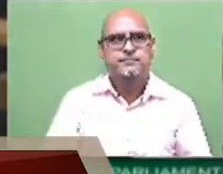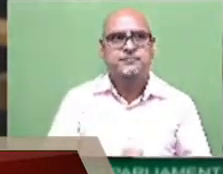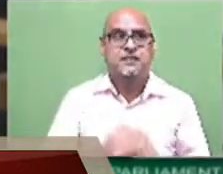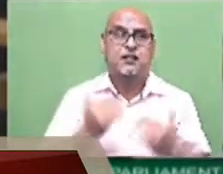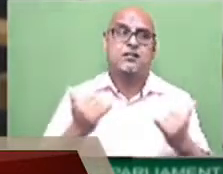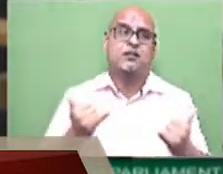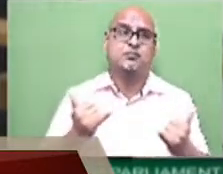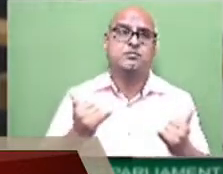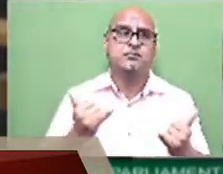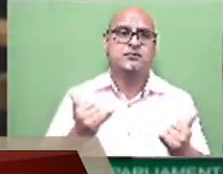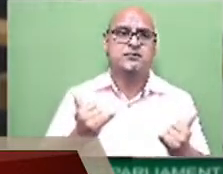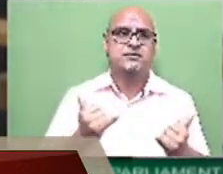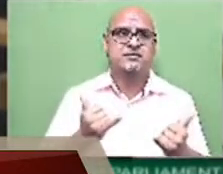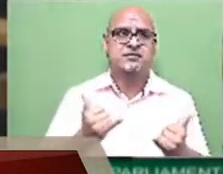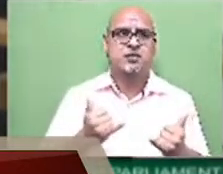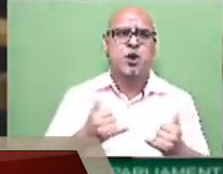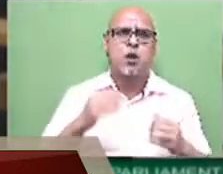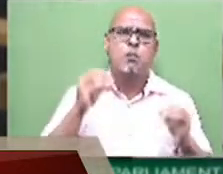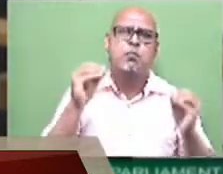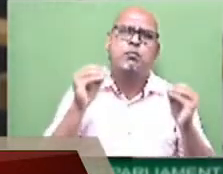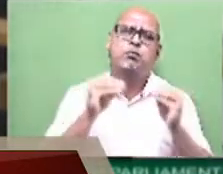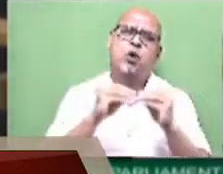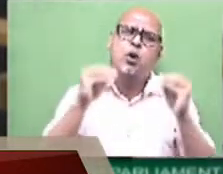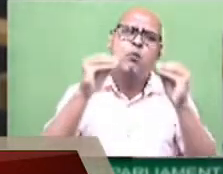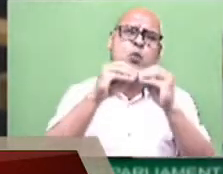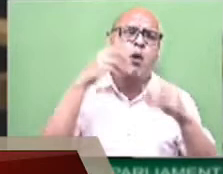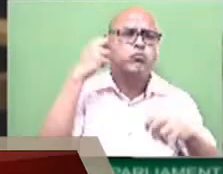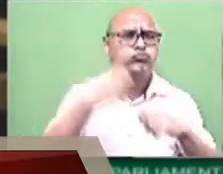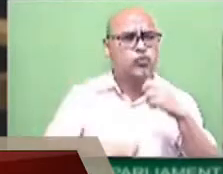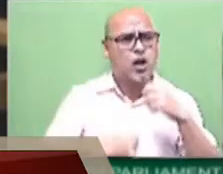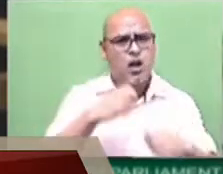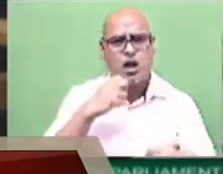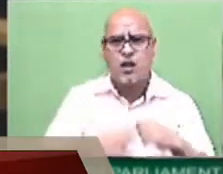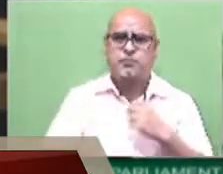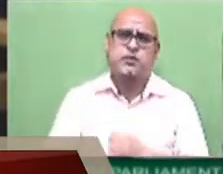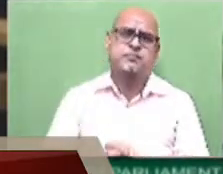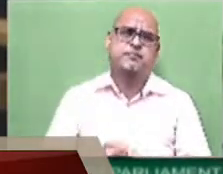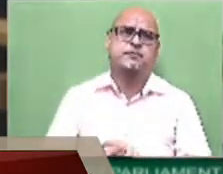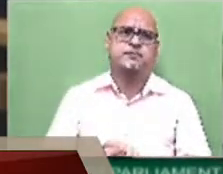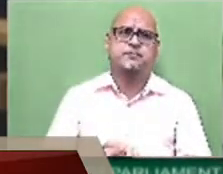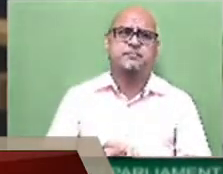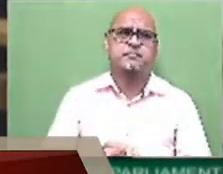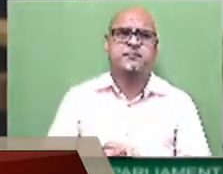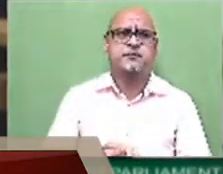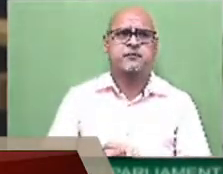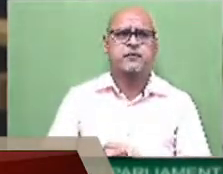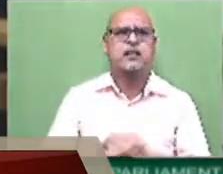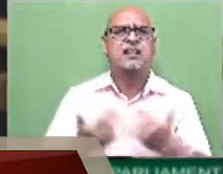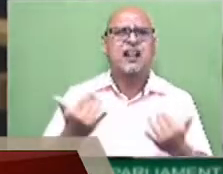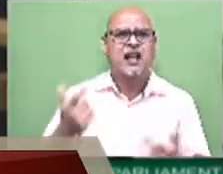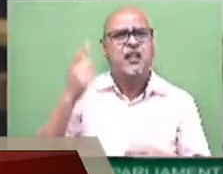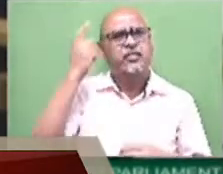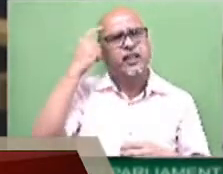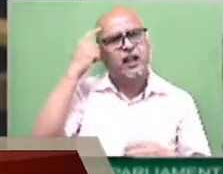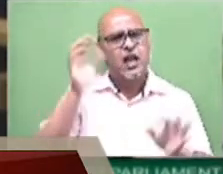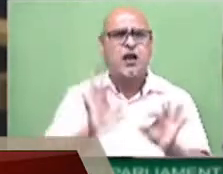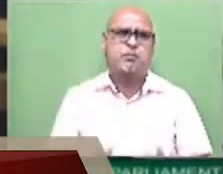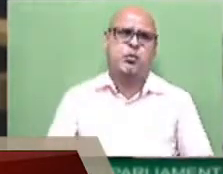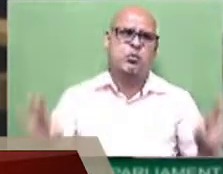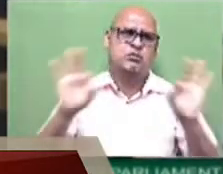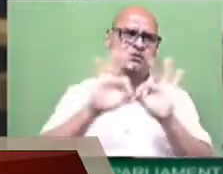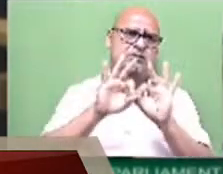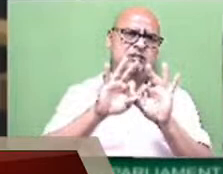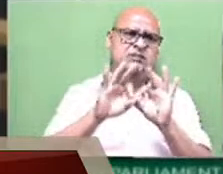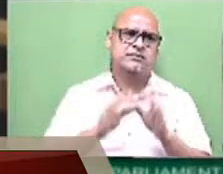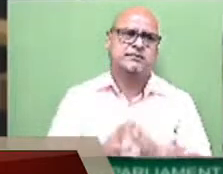to the state, Madam Speaker, through you to the Attorney General. So this is something you have to really think about in terms of whether